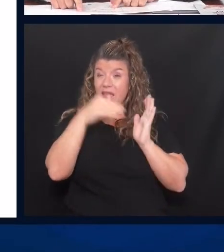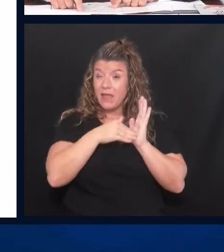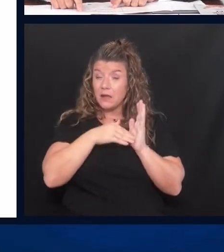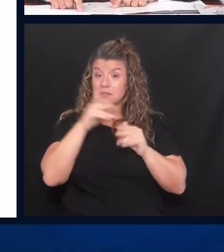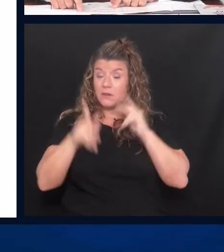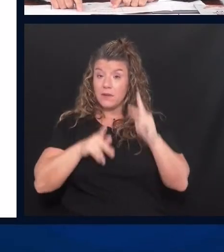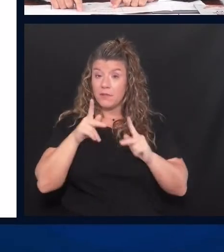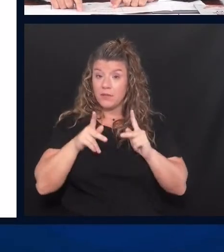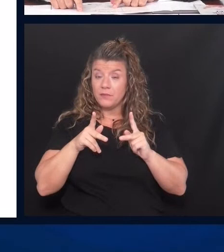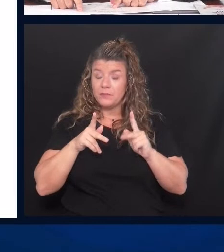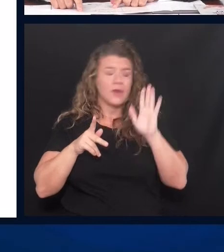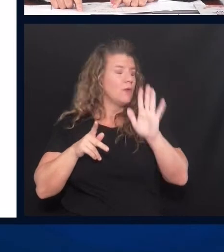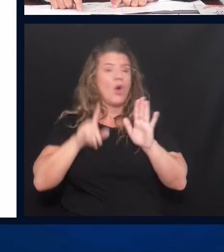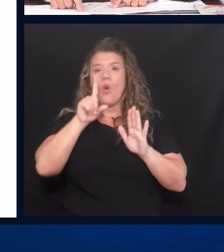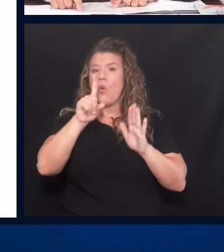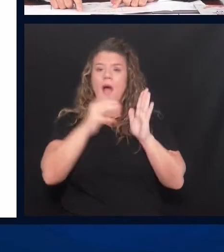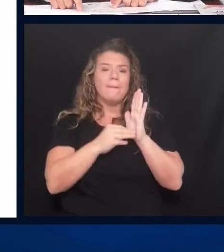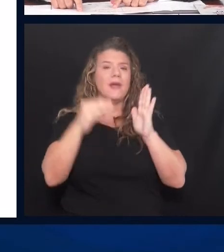folks that are, I'm sorry,